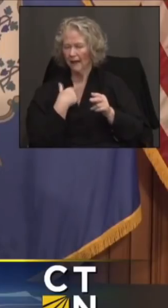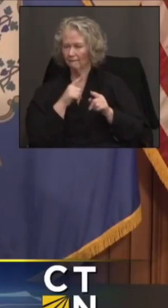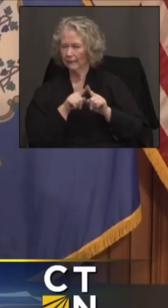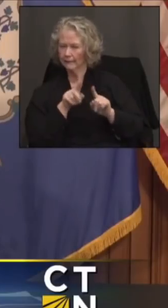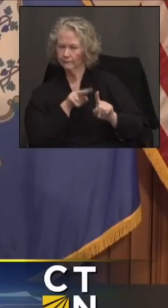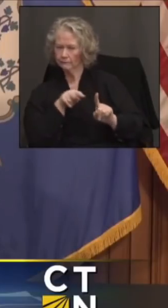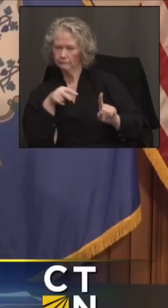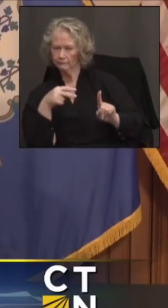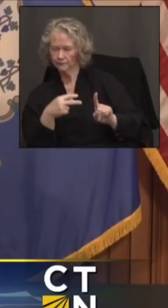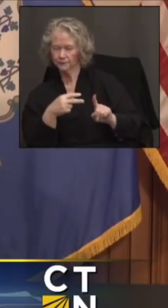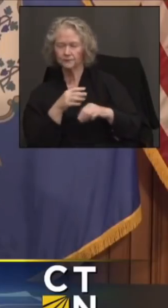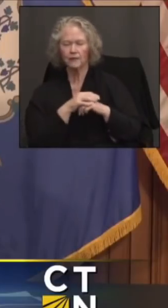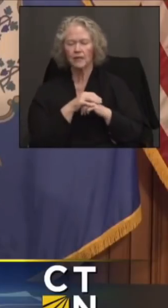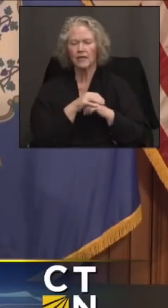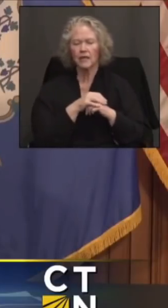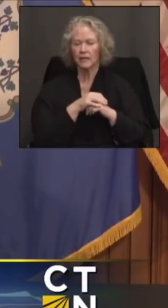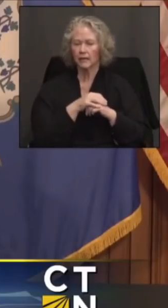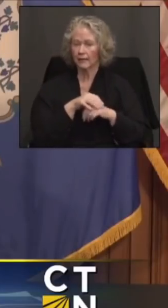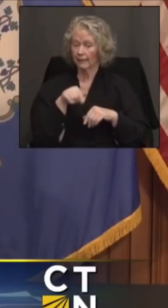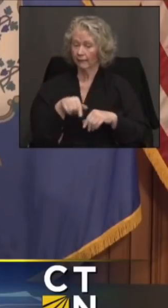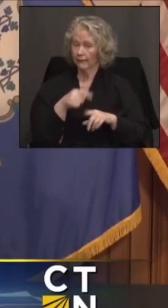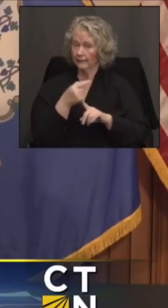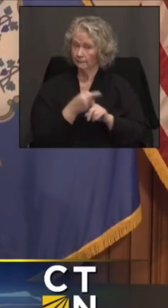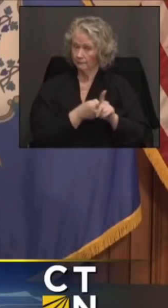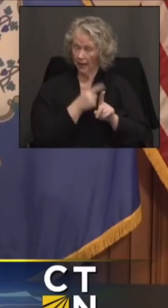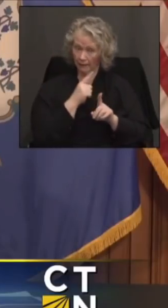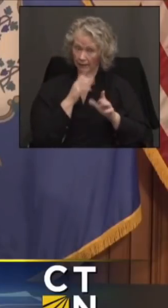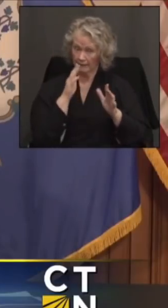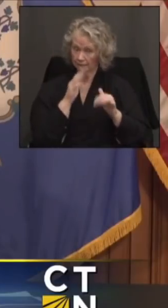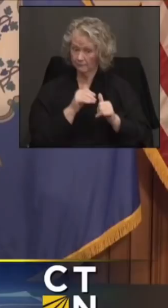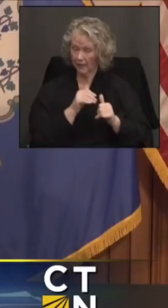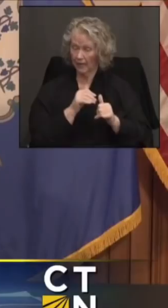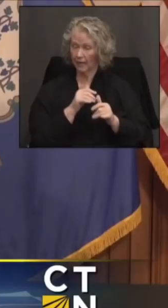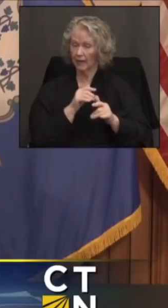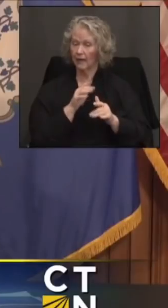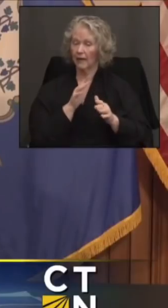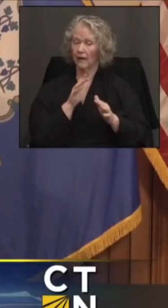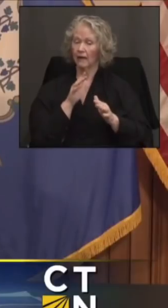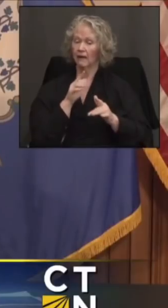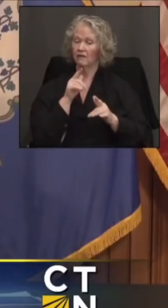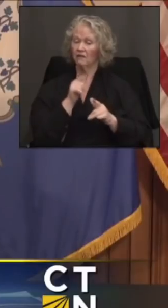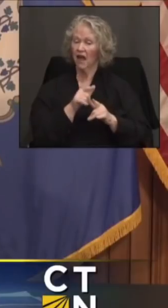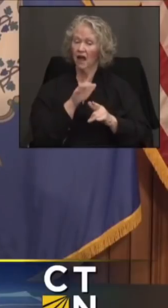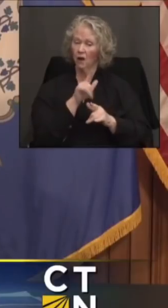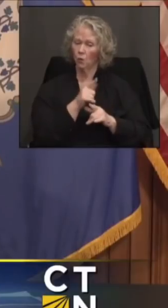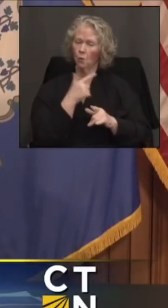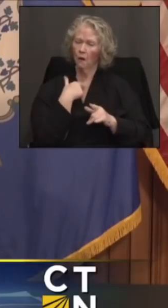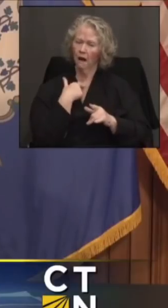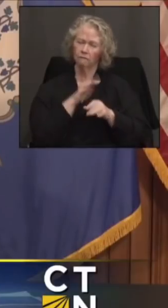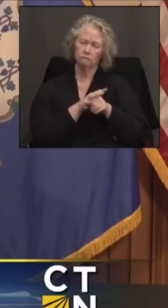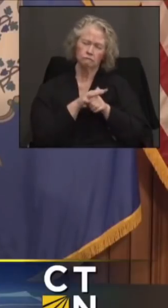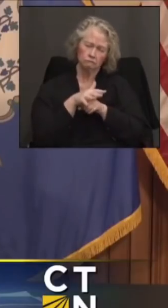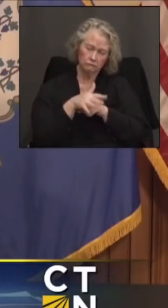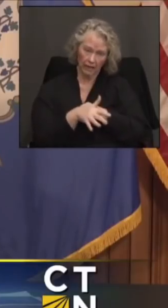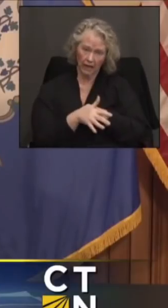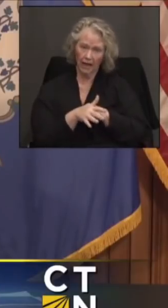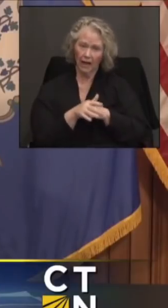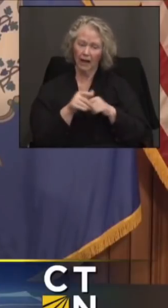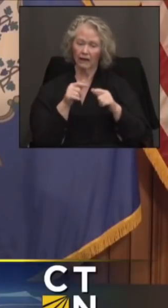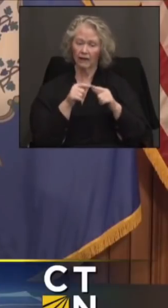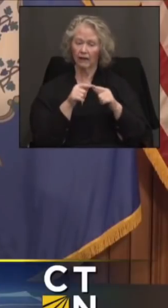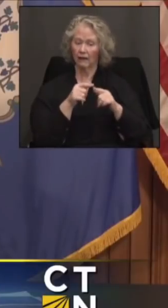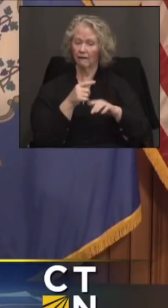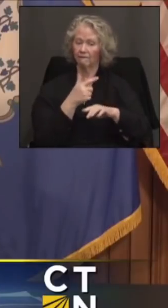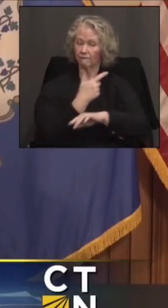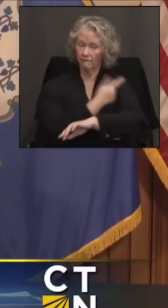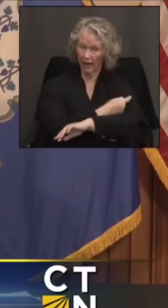angle. Sometime this month you're expecting that supply will meet the demand for the vaccines. So I was wondering if you could explain a